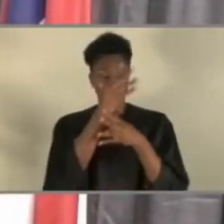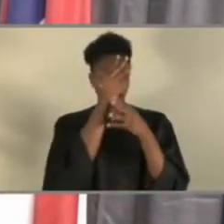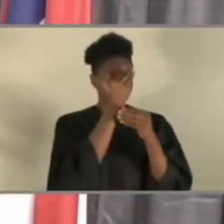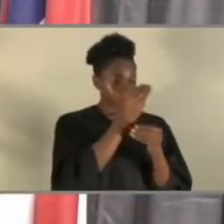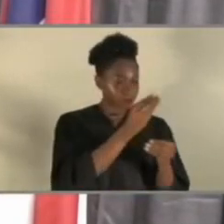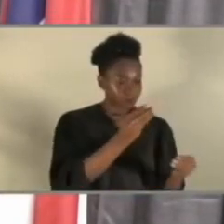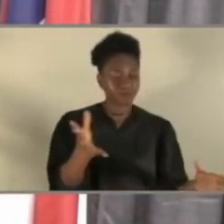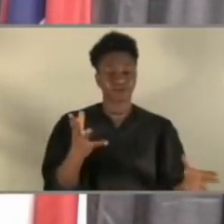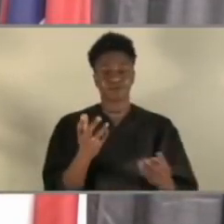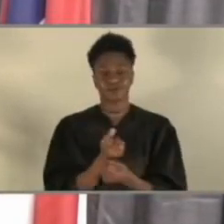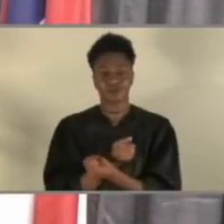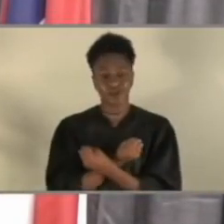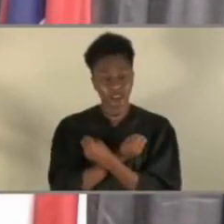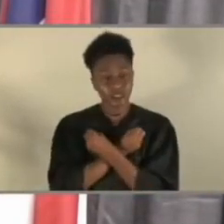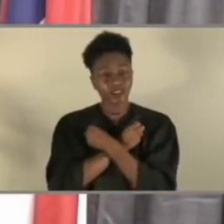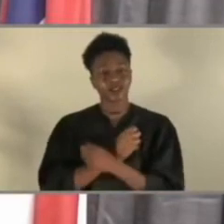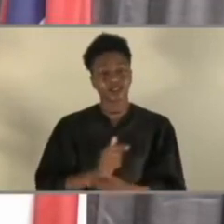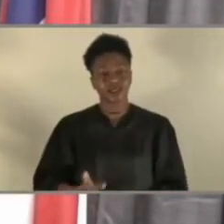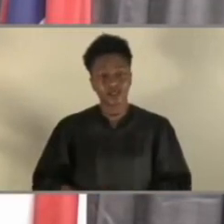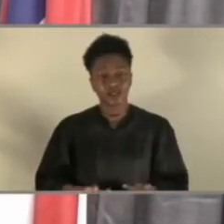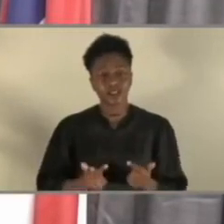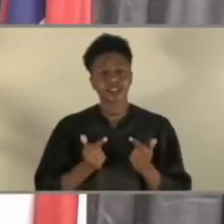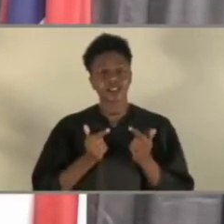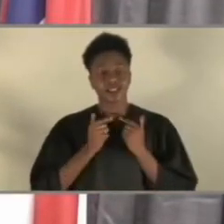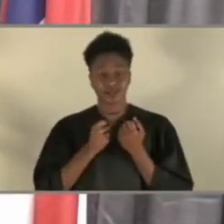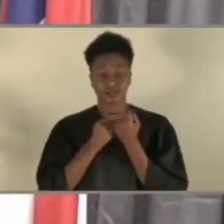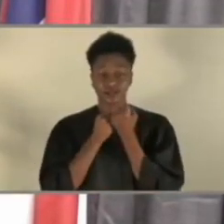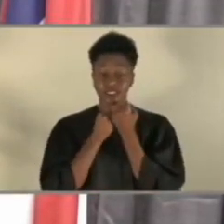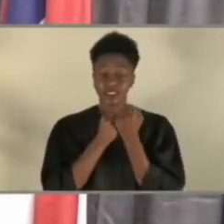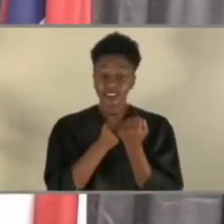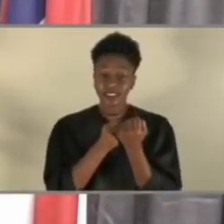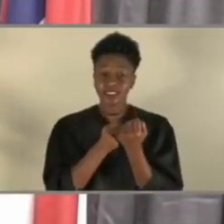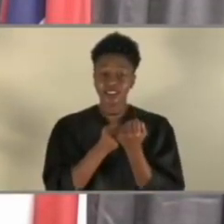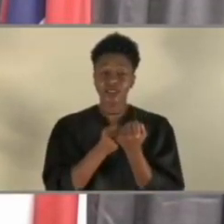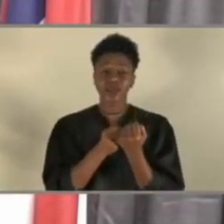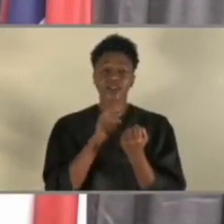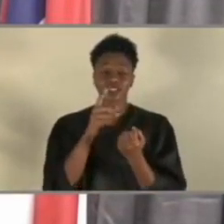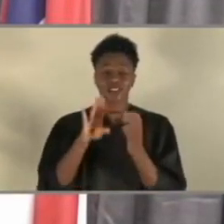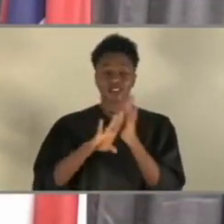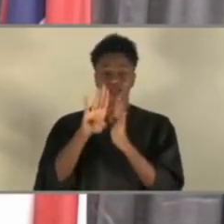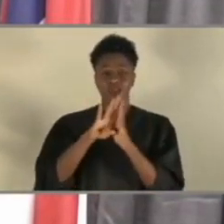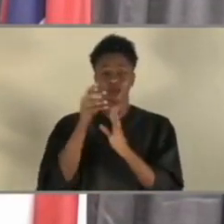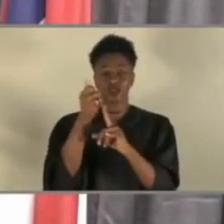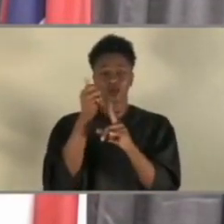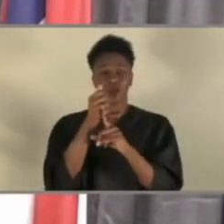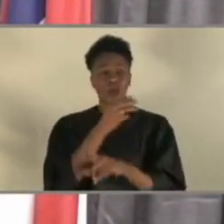love of life, have assisted you in developing your own moral